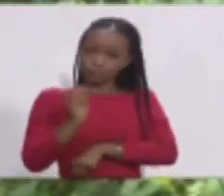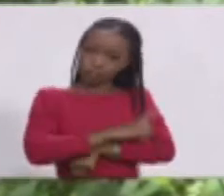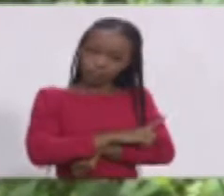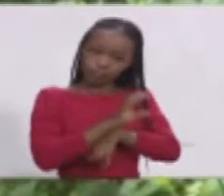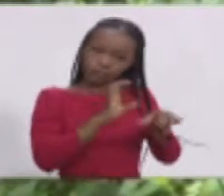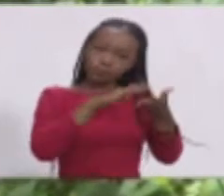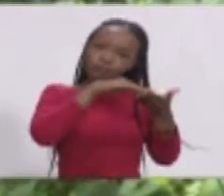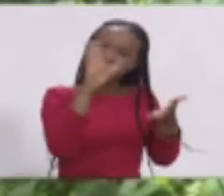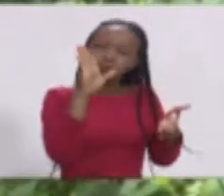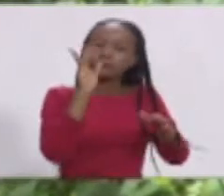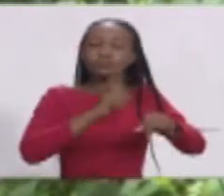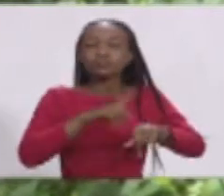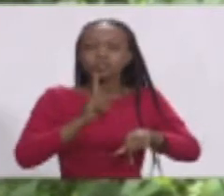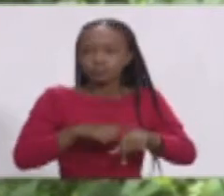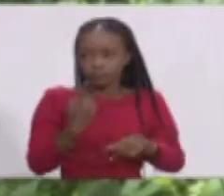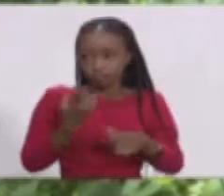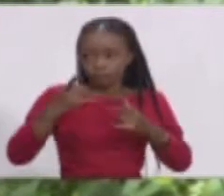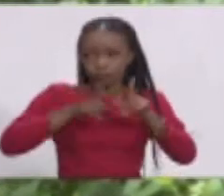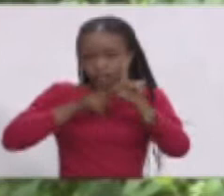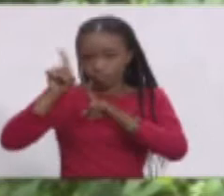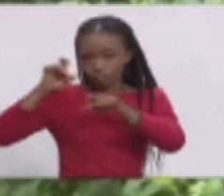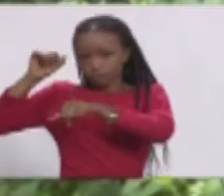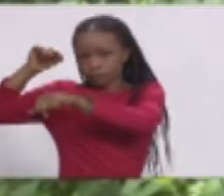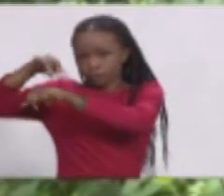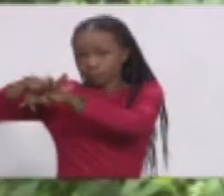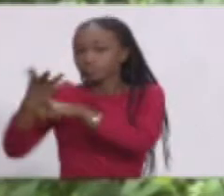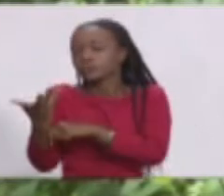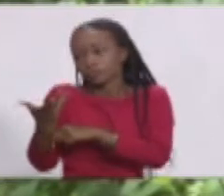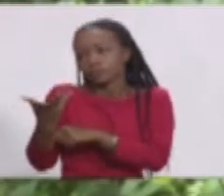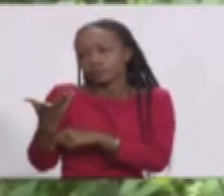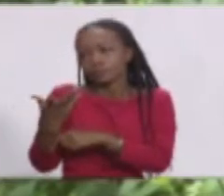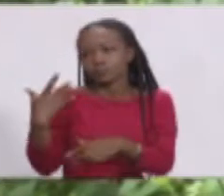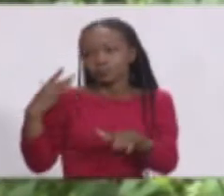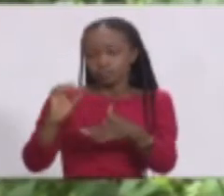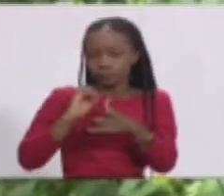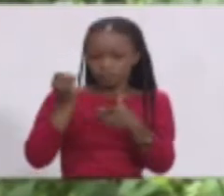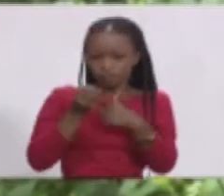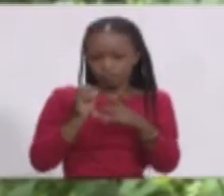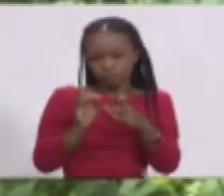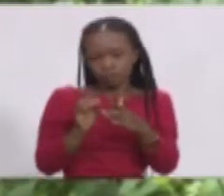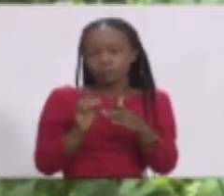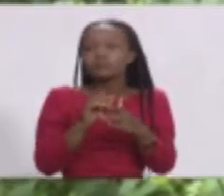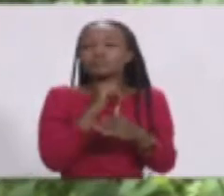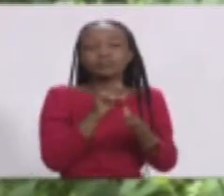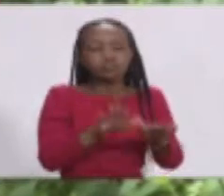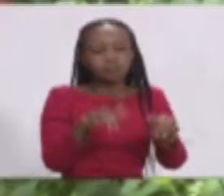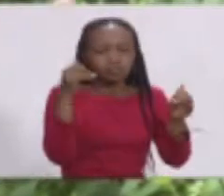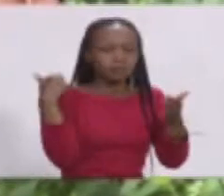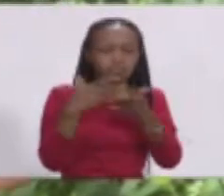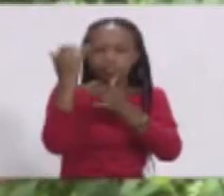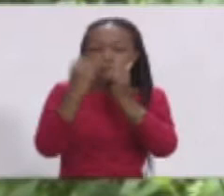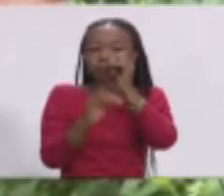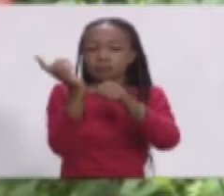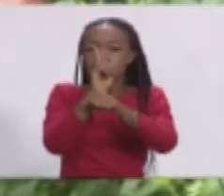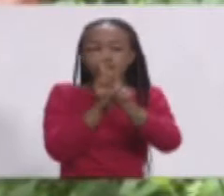much more and then begin to travel earlier or rather than wait until the last minute to travel. But I think our public